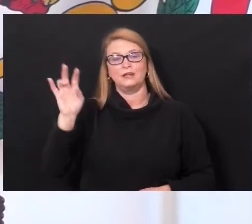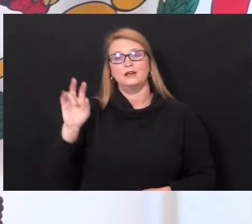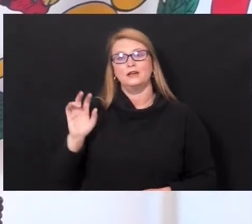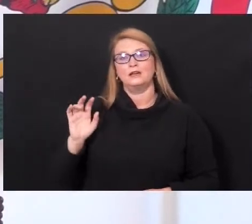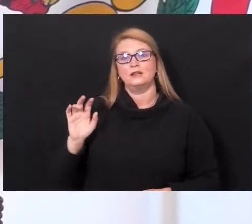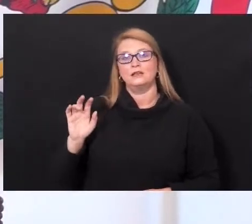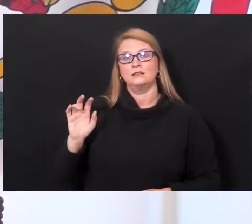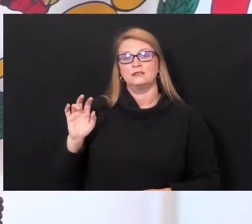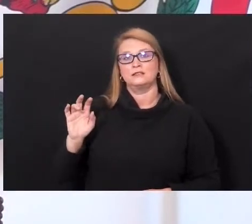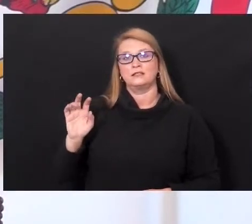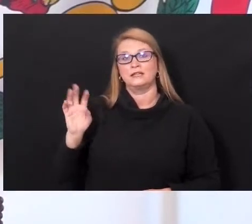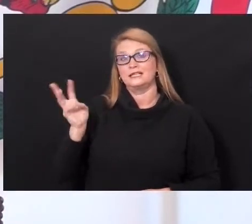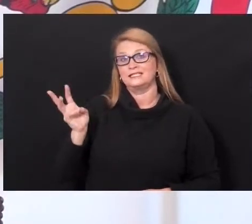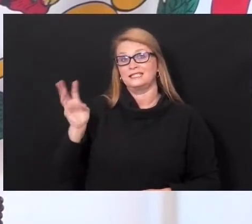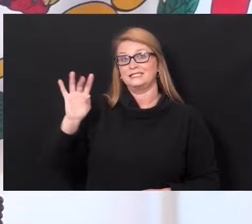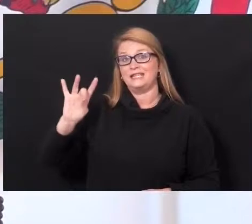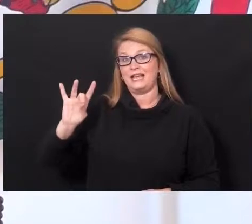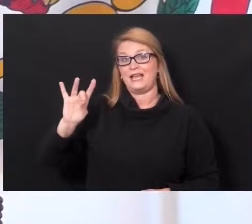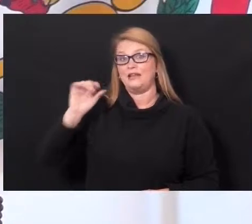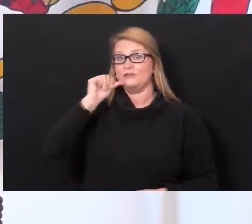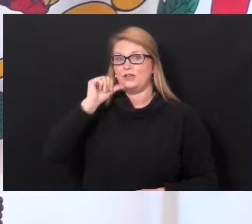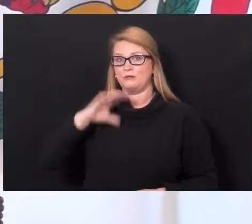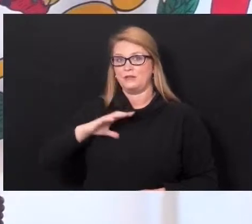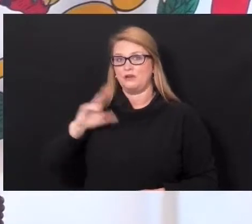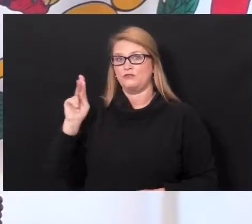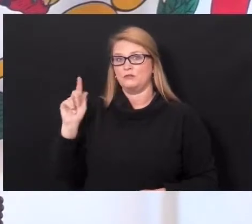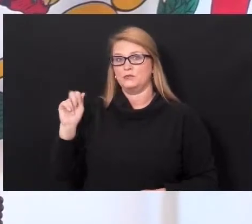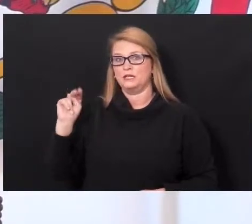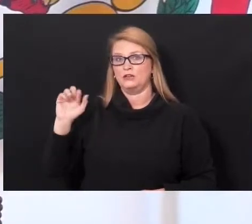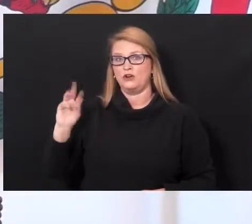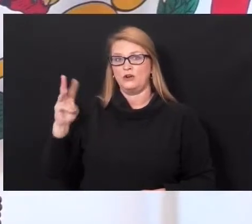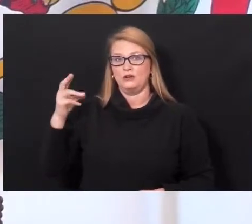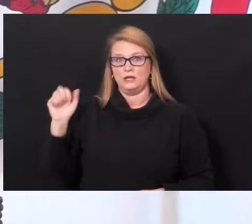a 68-year-old female from Kanawha County.